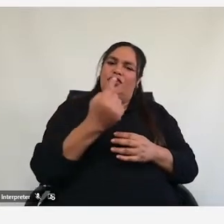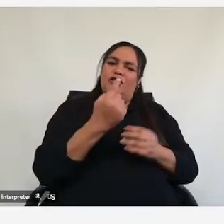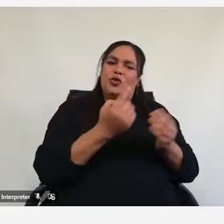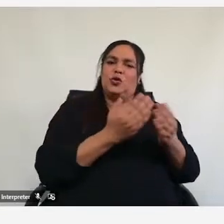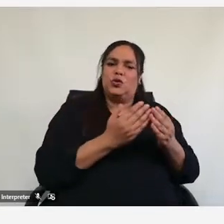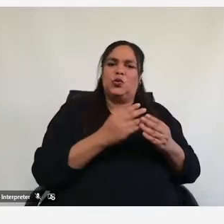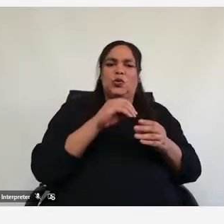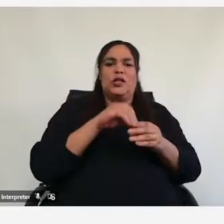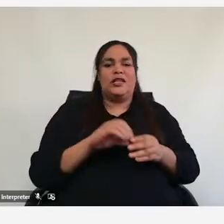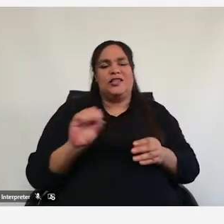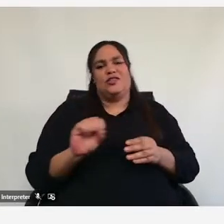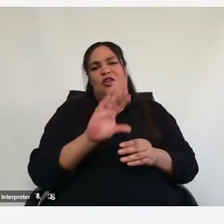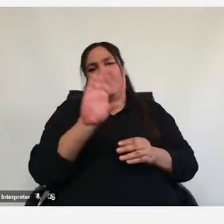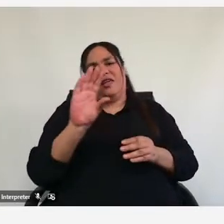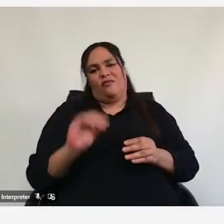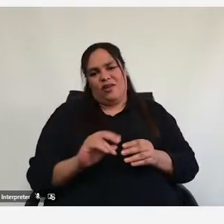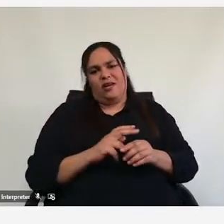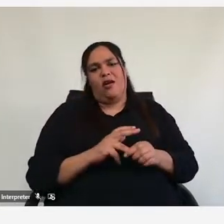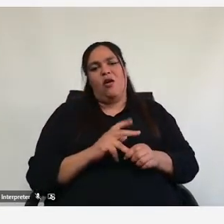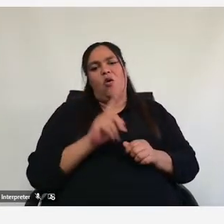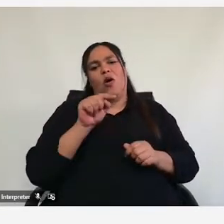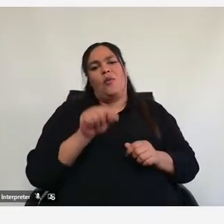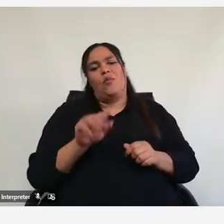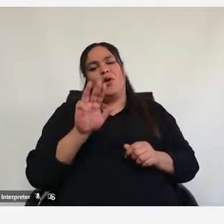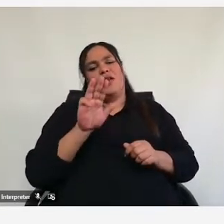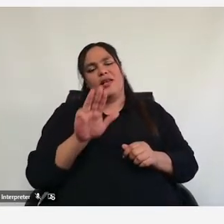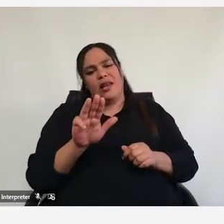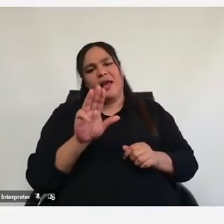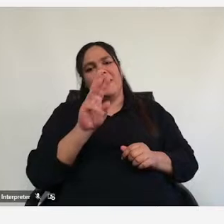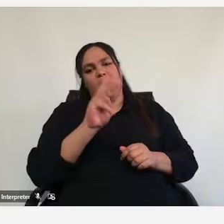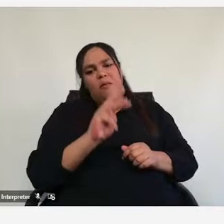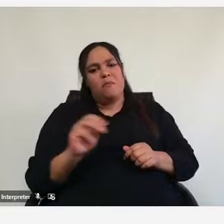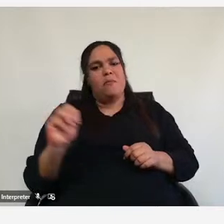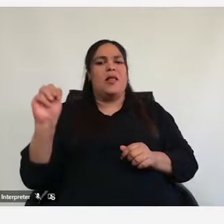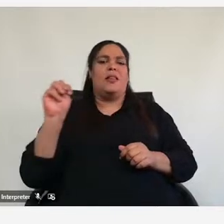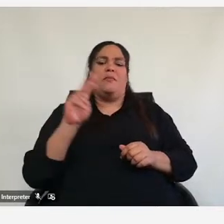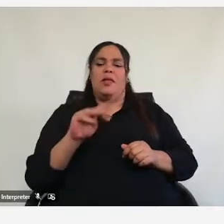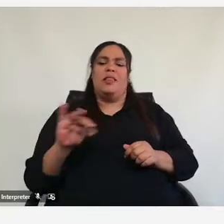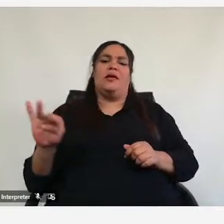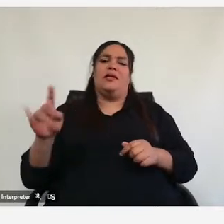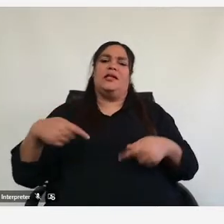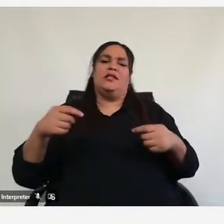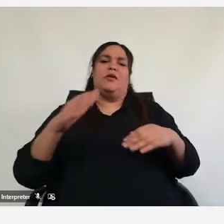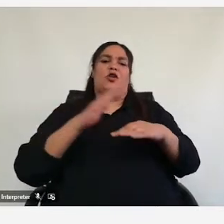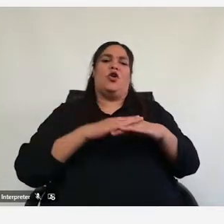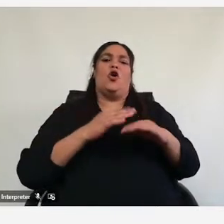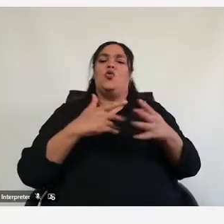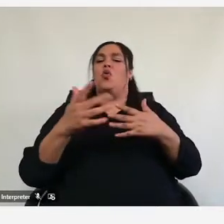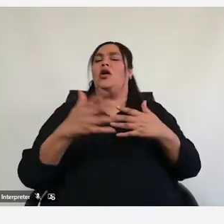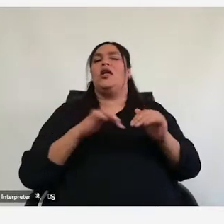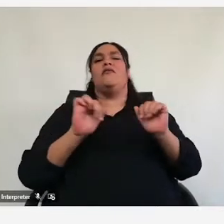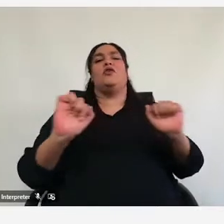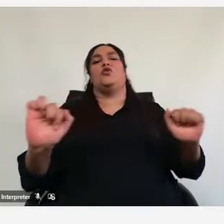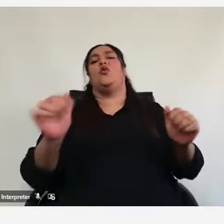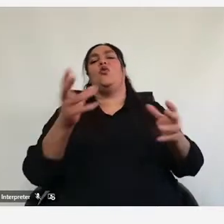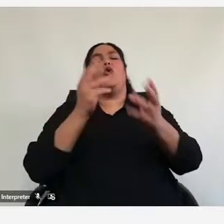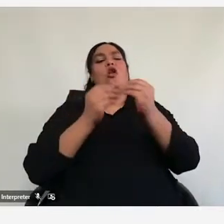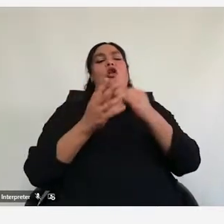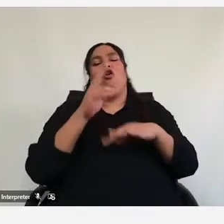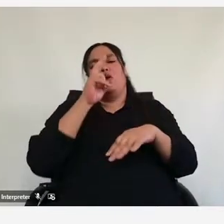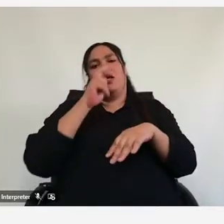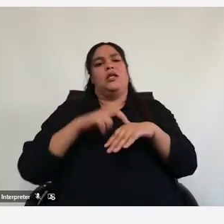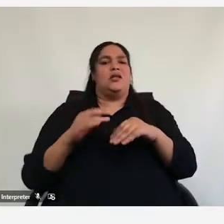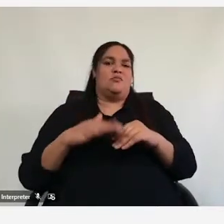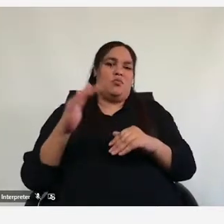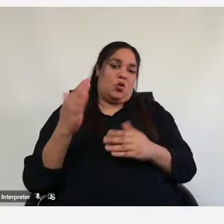in South Africa 1.9 million rand to spend on whatever their learners needed